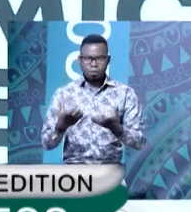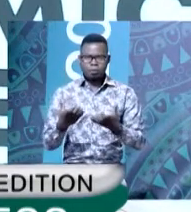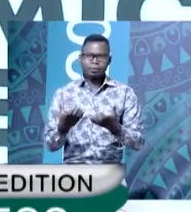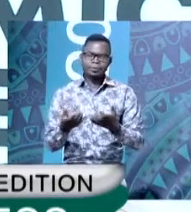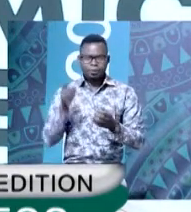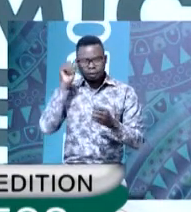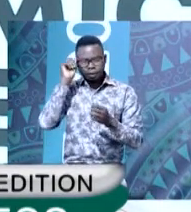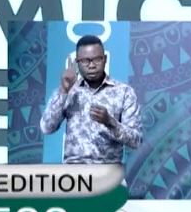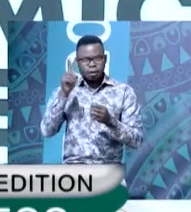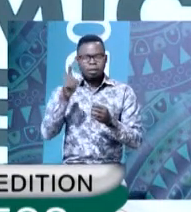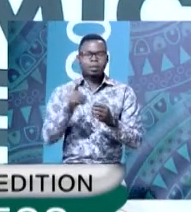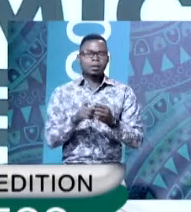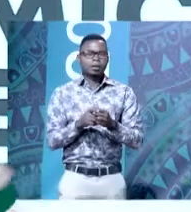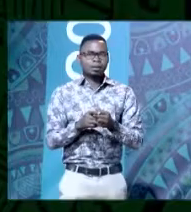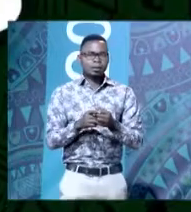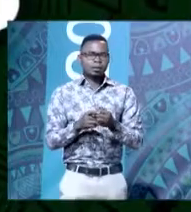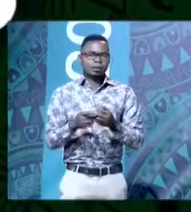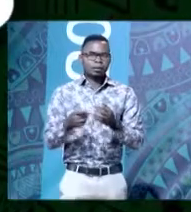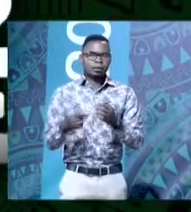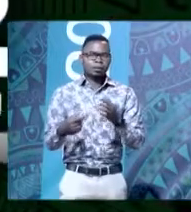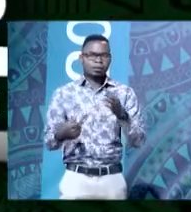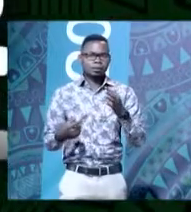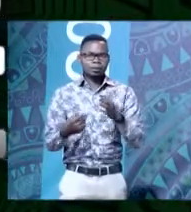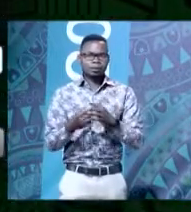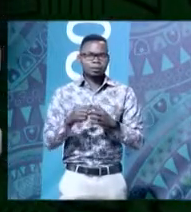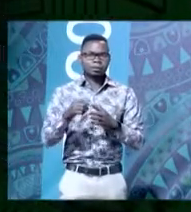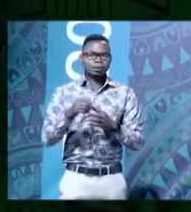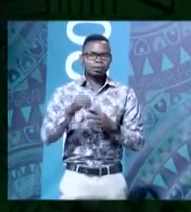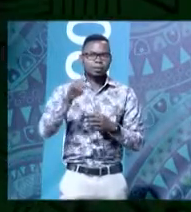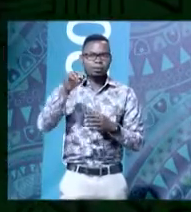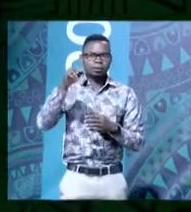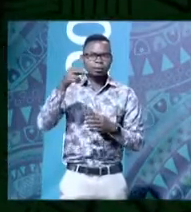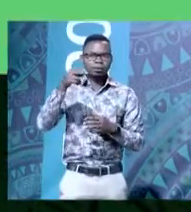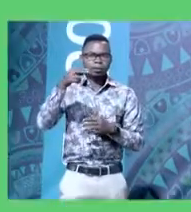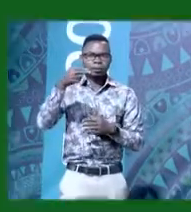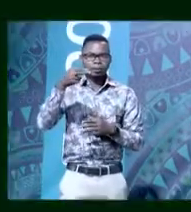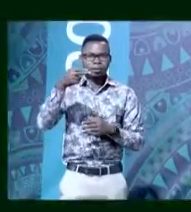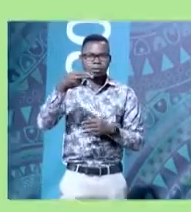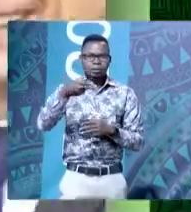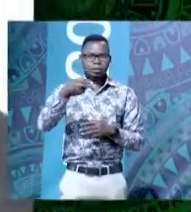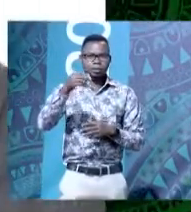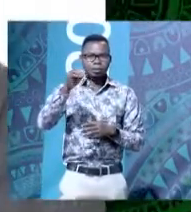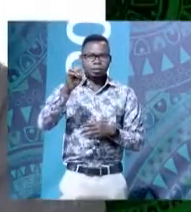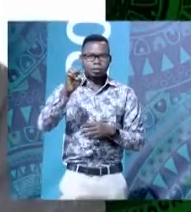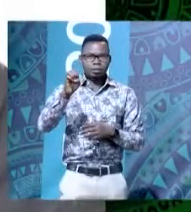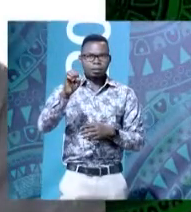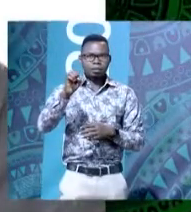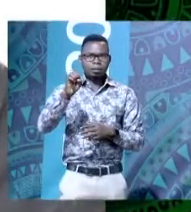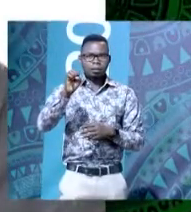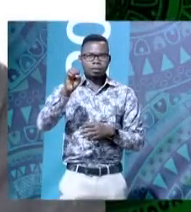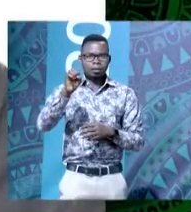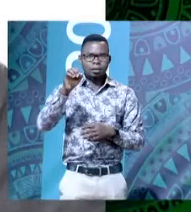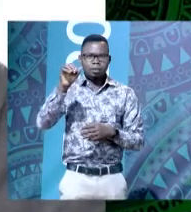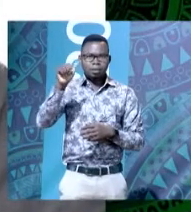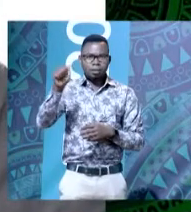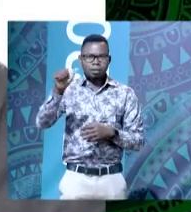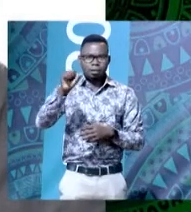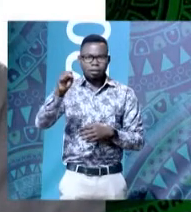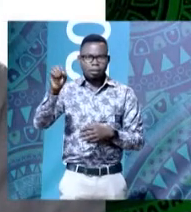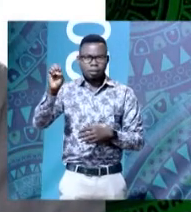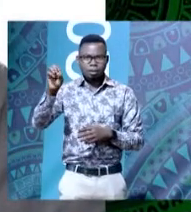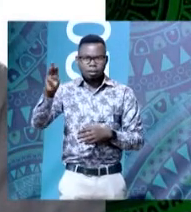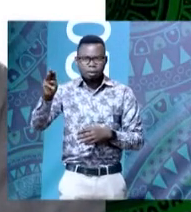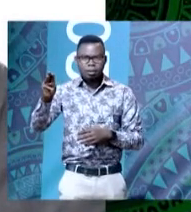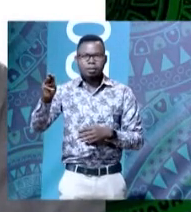recognize, joining us right now, Assem Hanafy Elseify, the ambassador of the Arab Republic of Egypt to